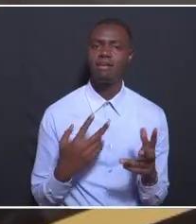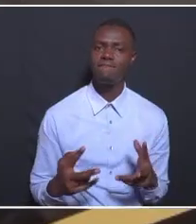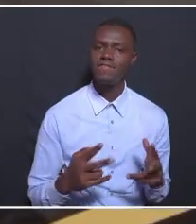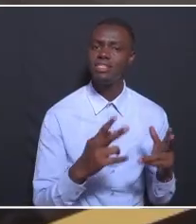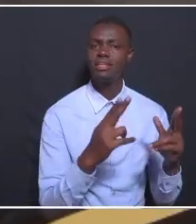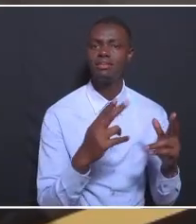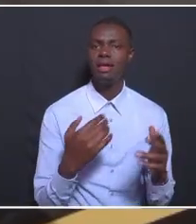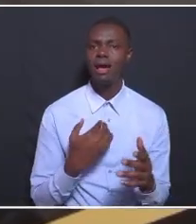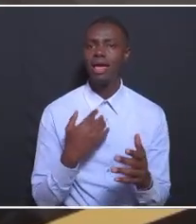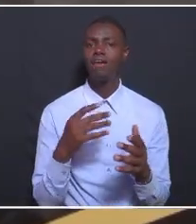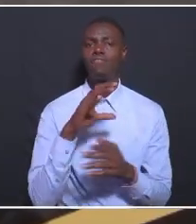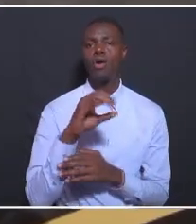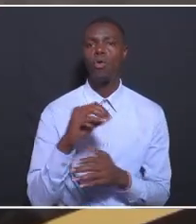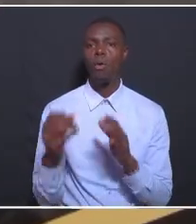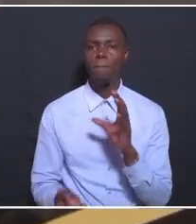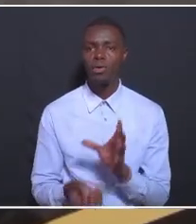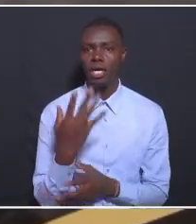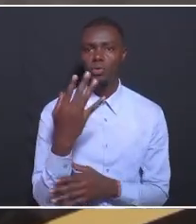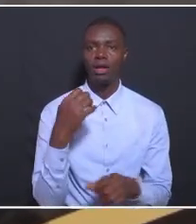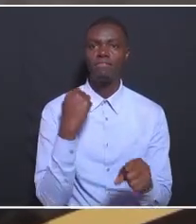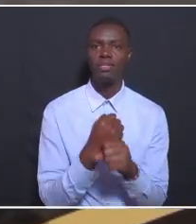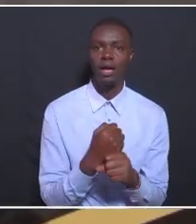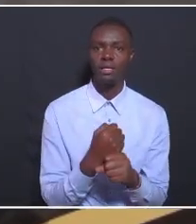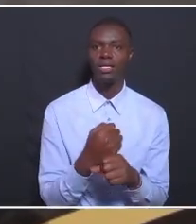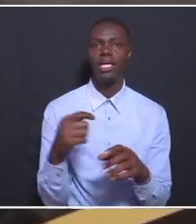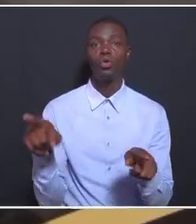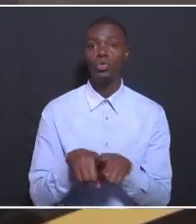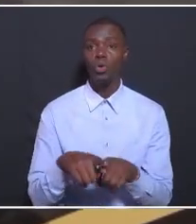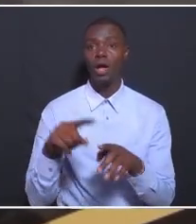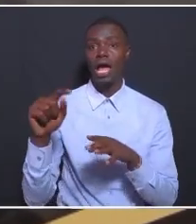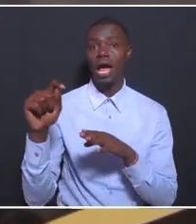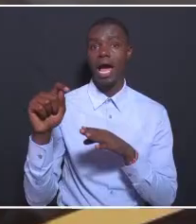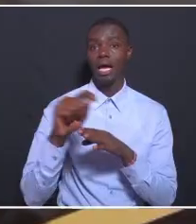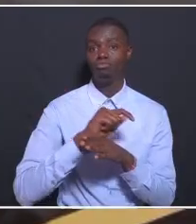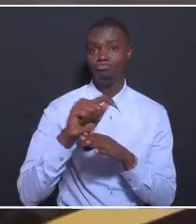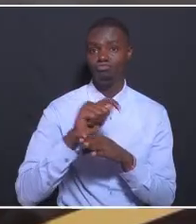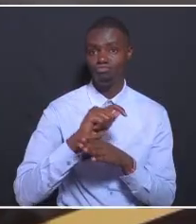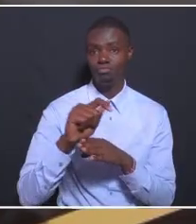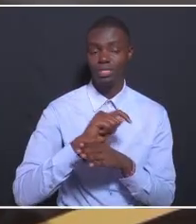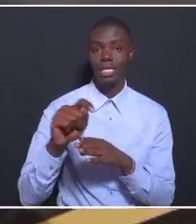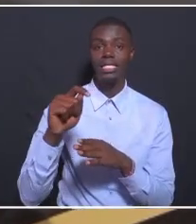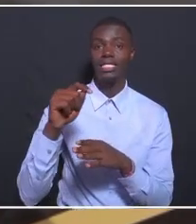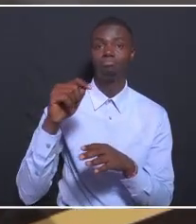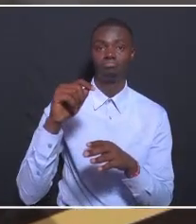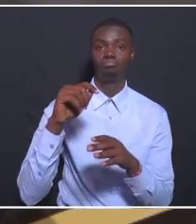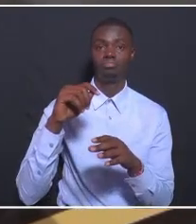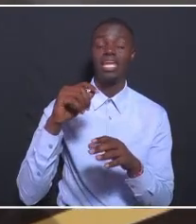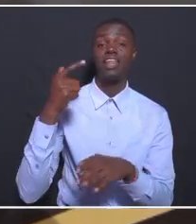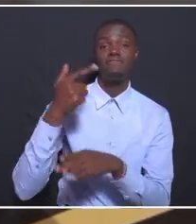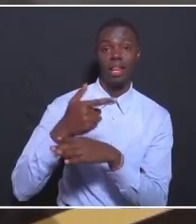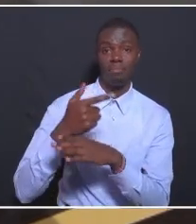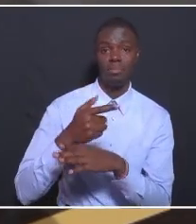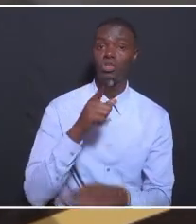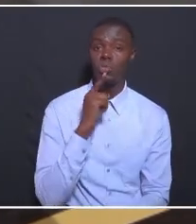have post-produced, I have done VFX, I have trained, all in film. So